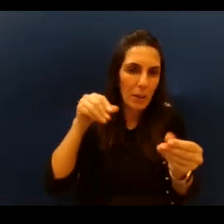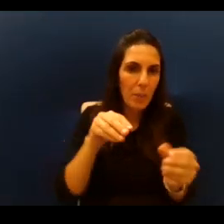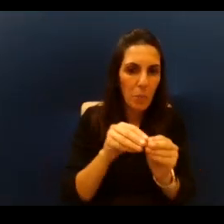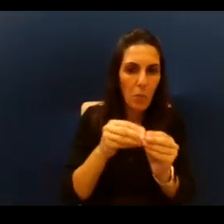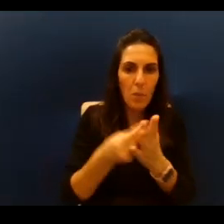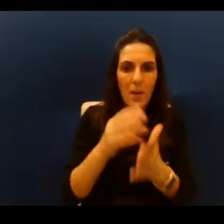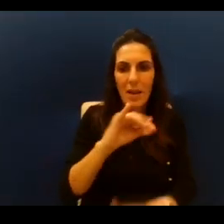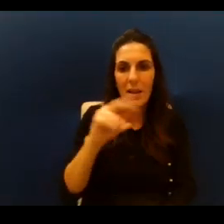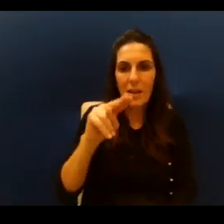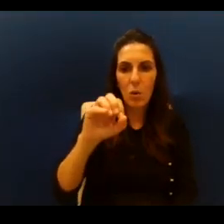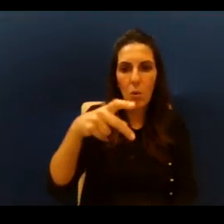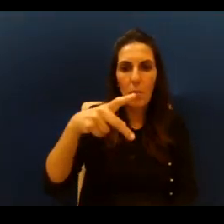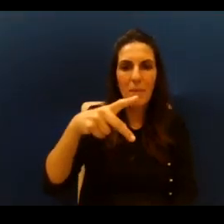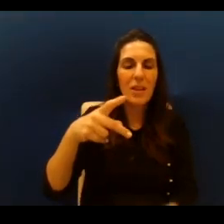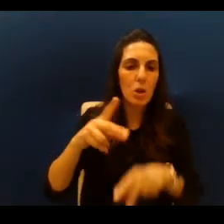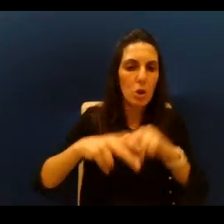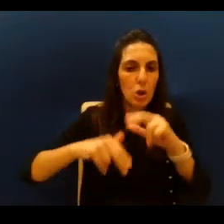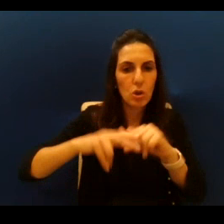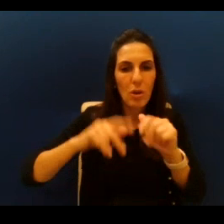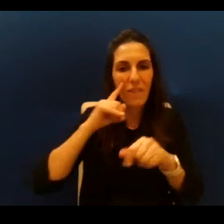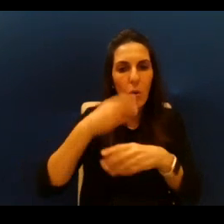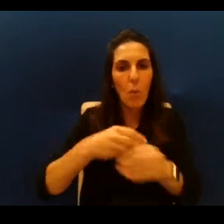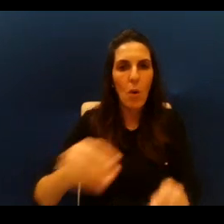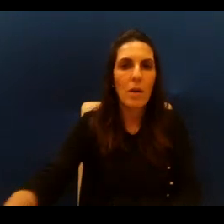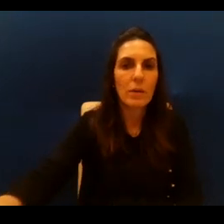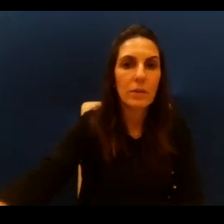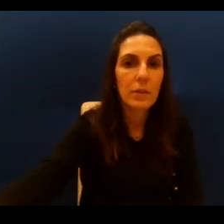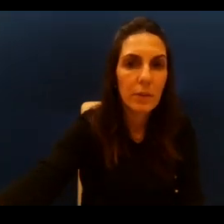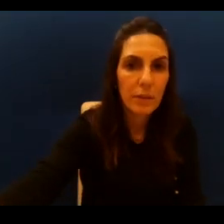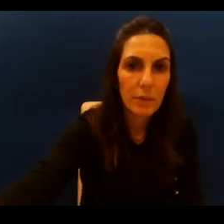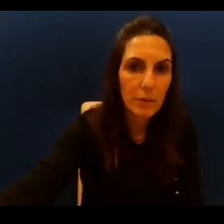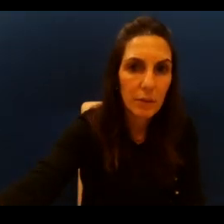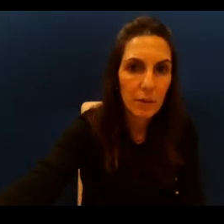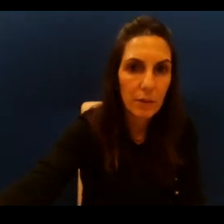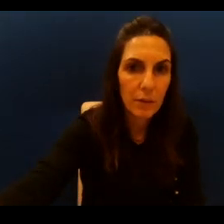NOP construction for the office is